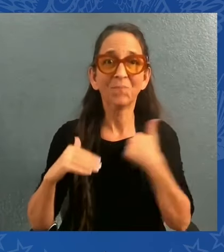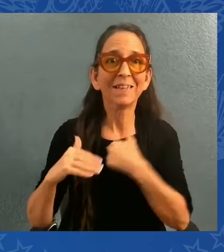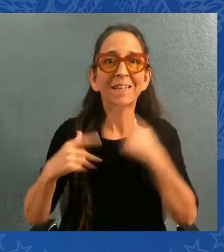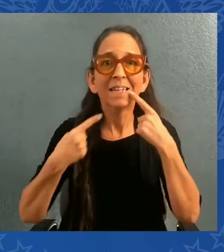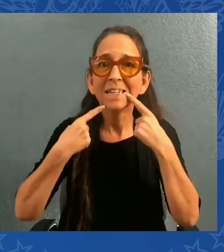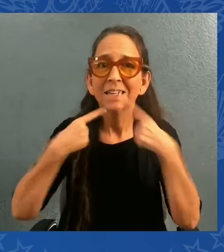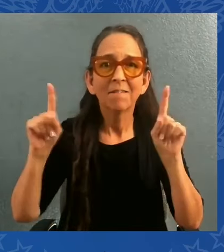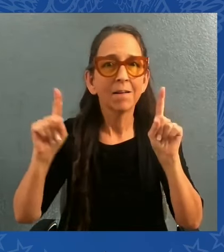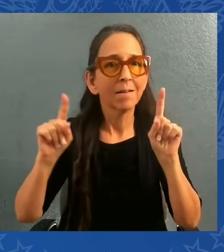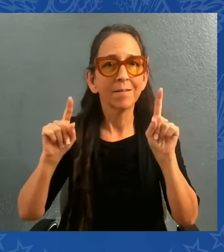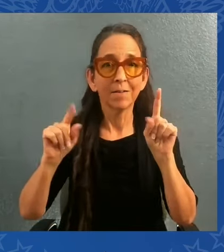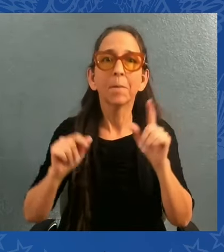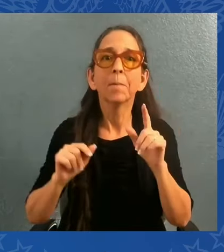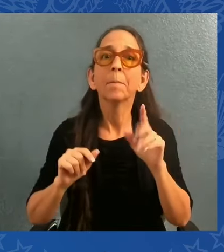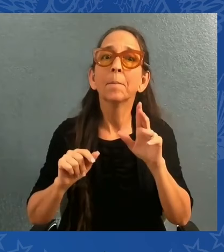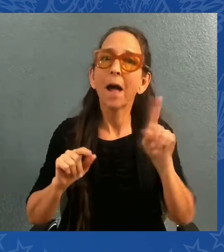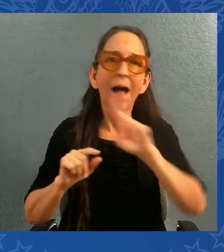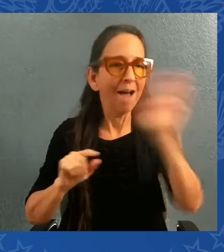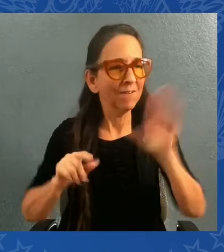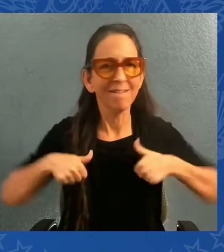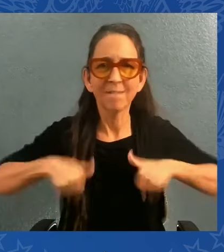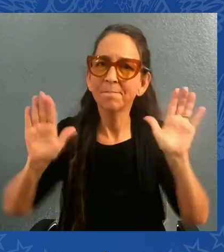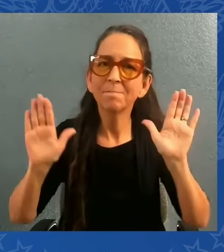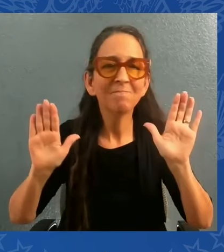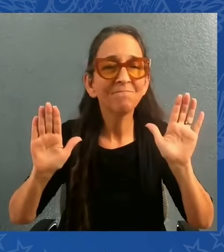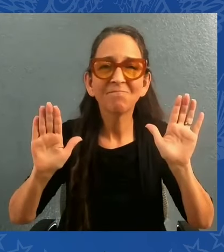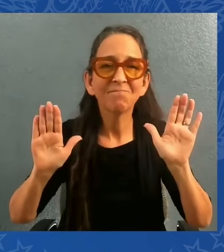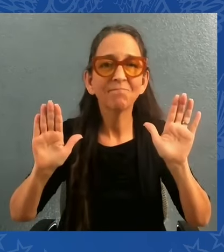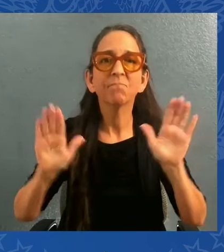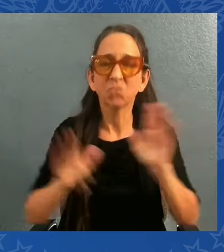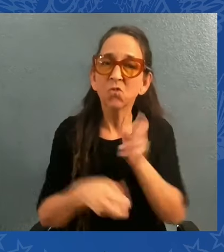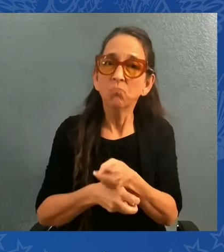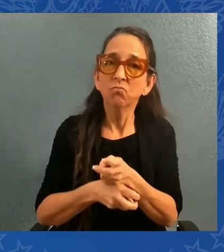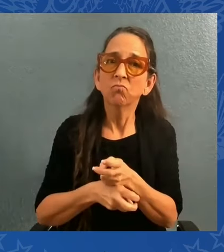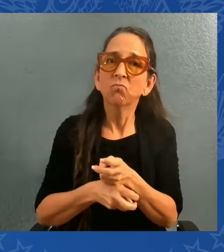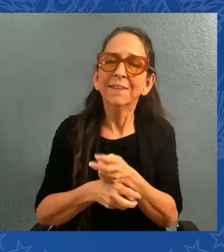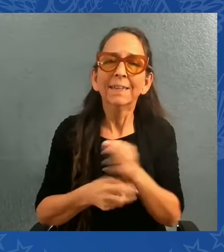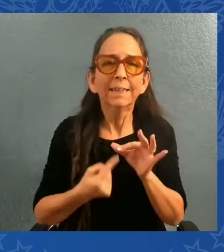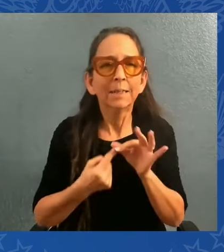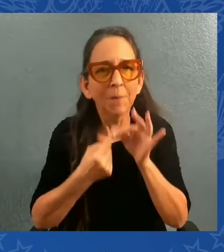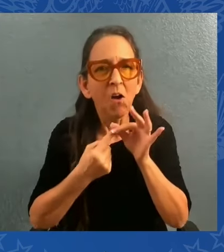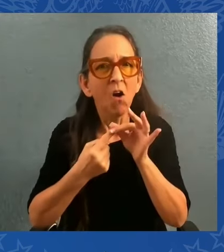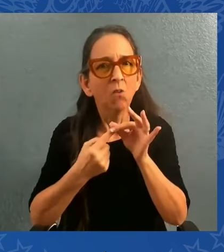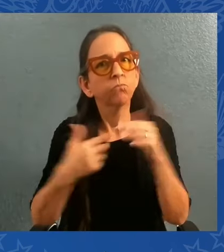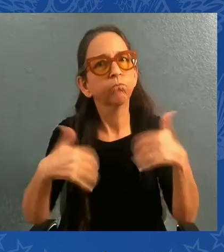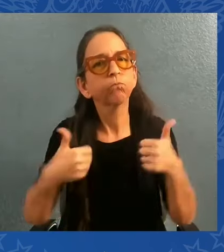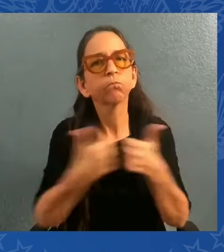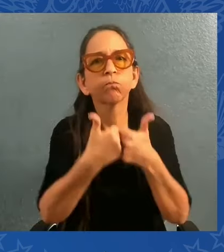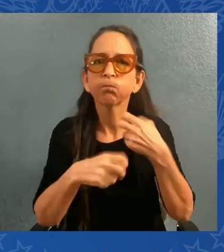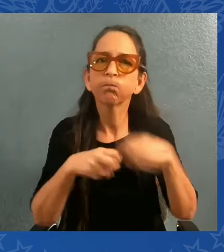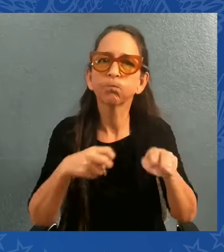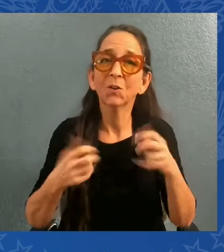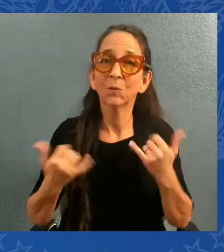it. Even when it's hard, especially when it's hard. And today, standing together to